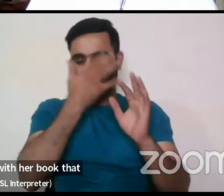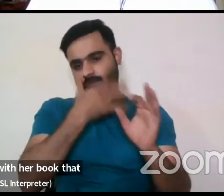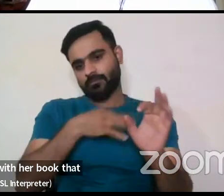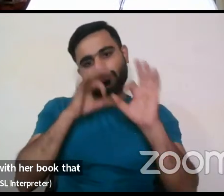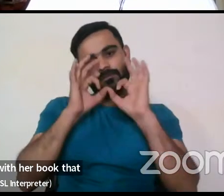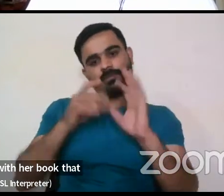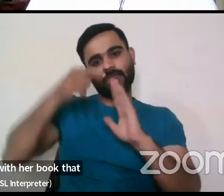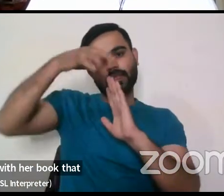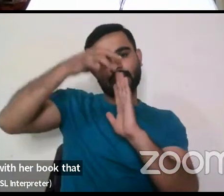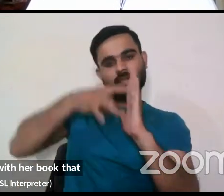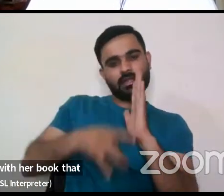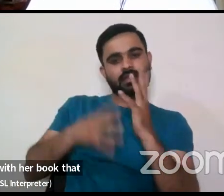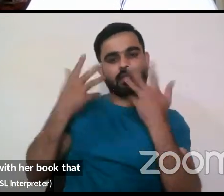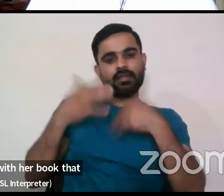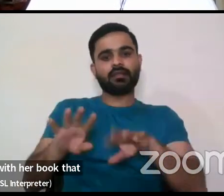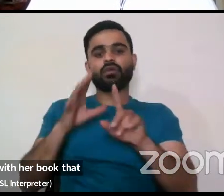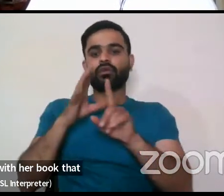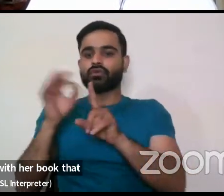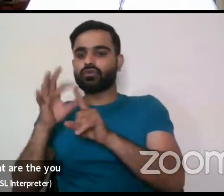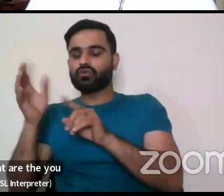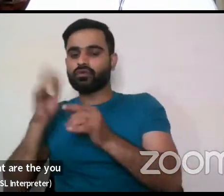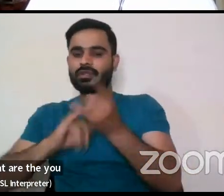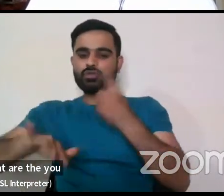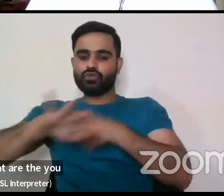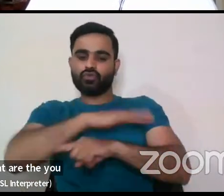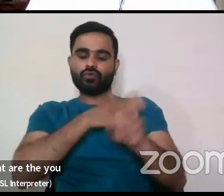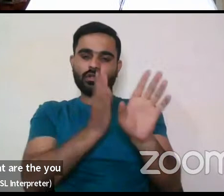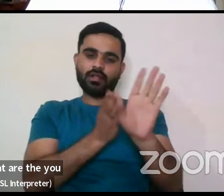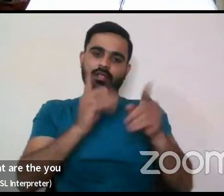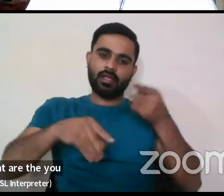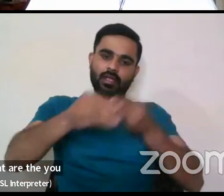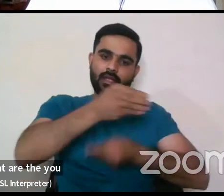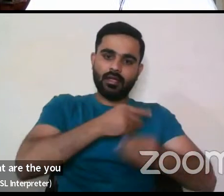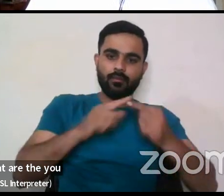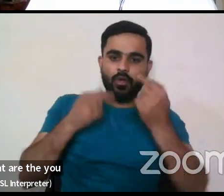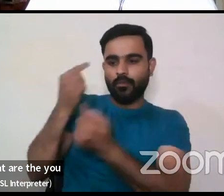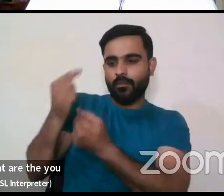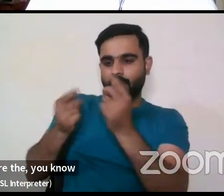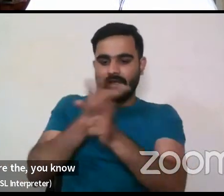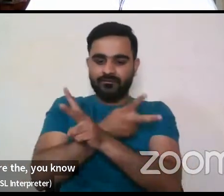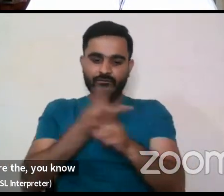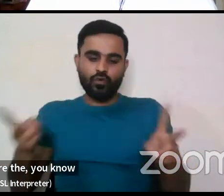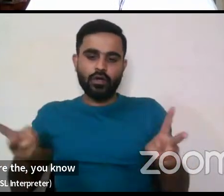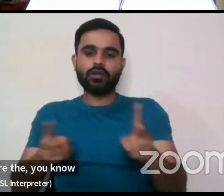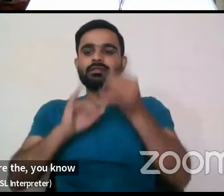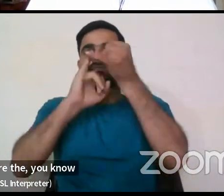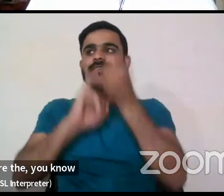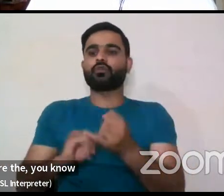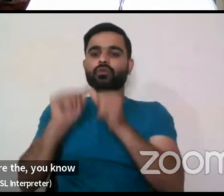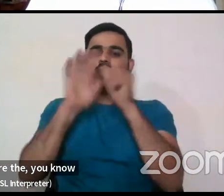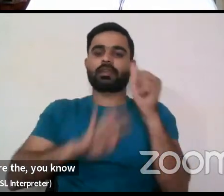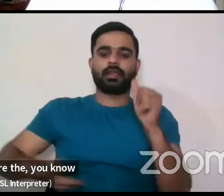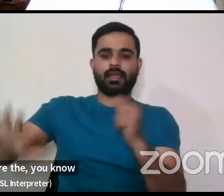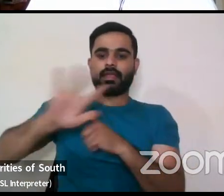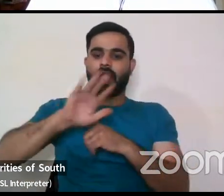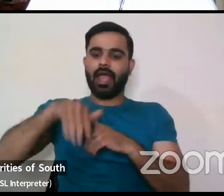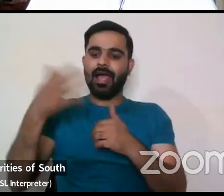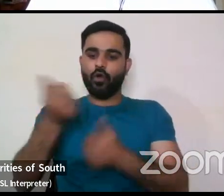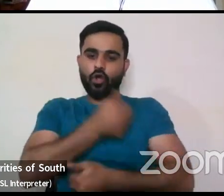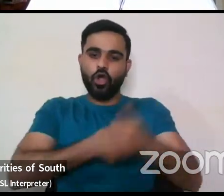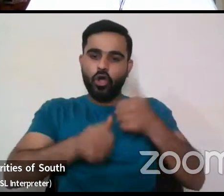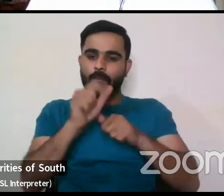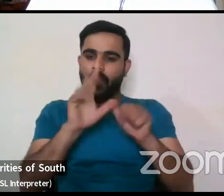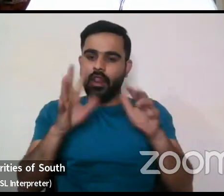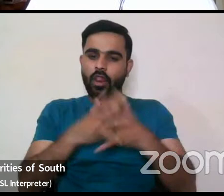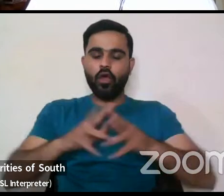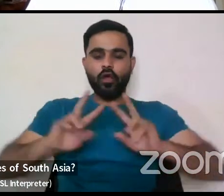in detail as to what are the socio-economic and political peculiarities of South Asia, and how should competition law respond